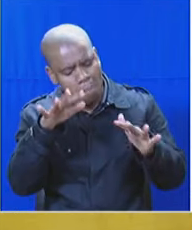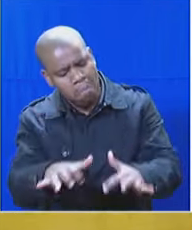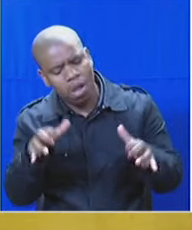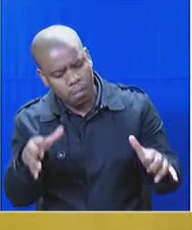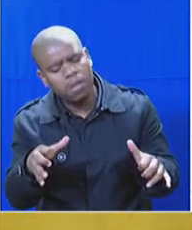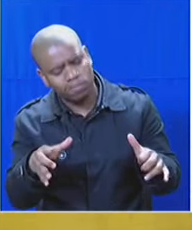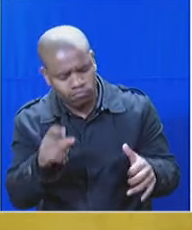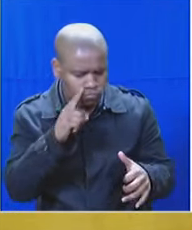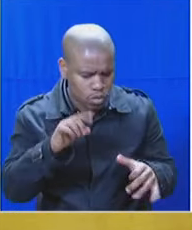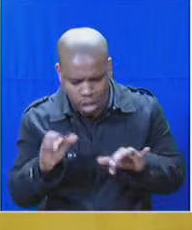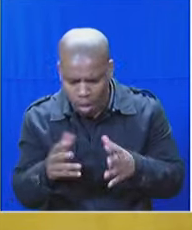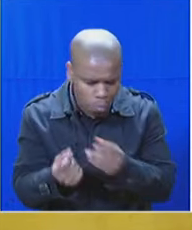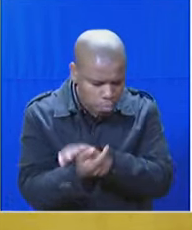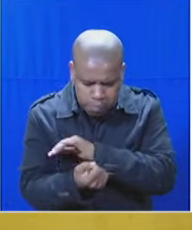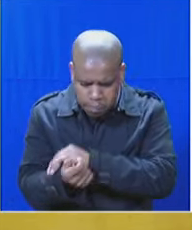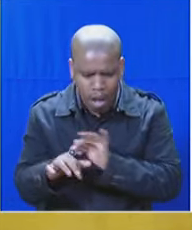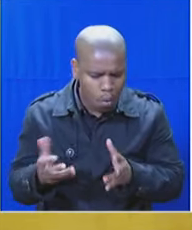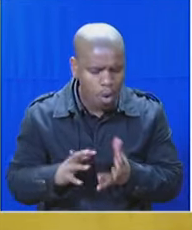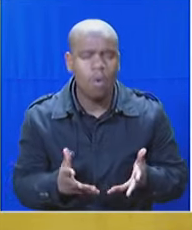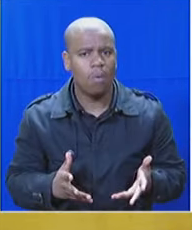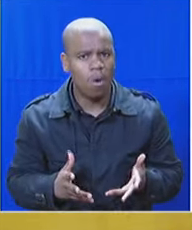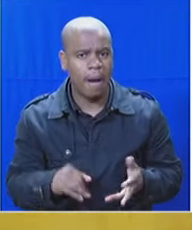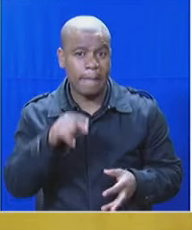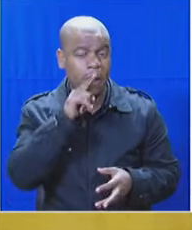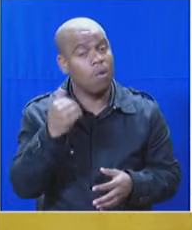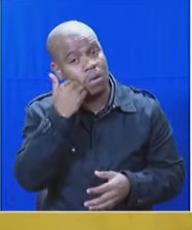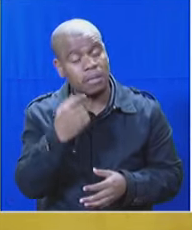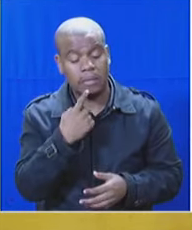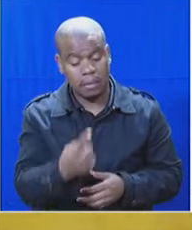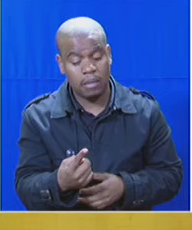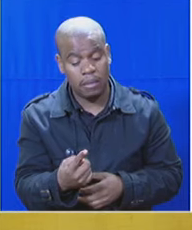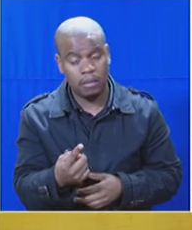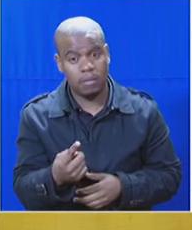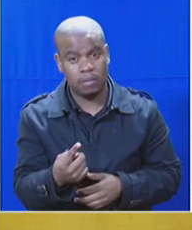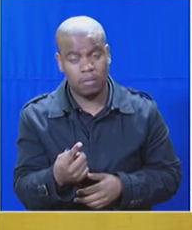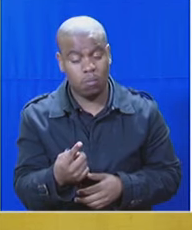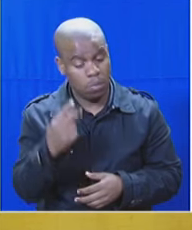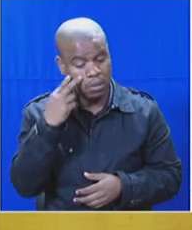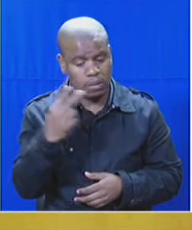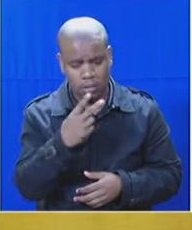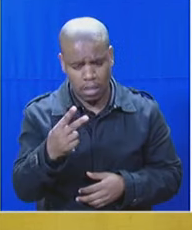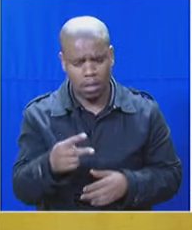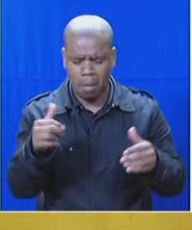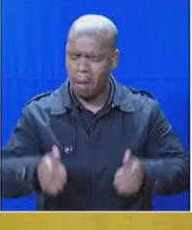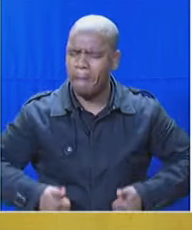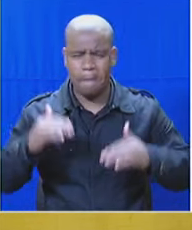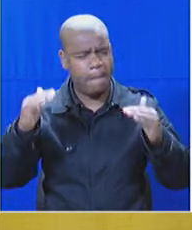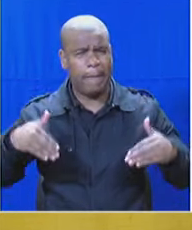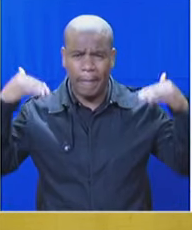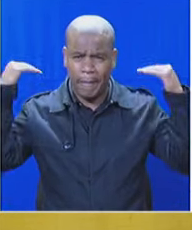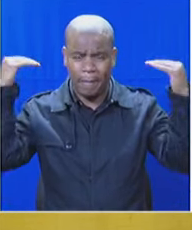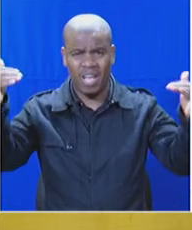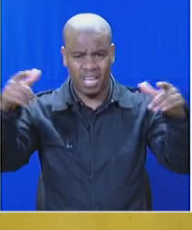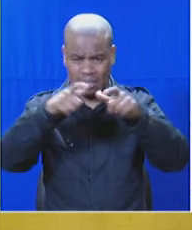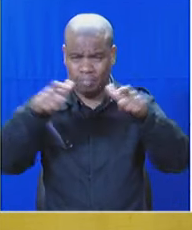bazobona eyona nkundla inkulu yesizwe sabo. Xa bengene apha bafike apha babone